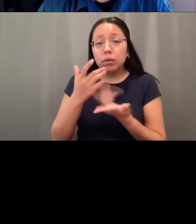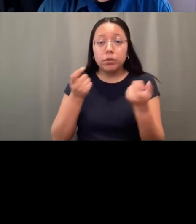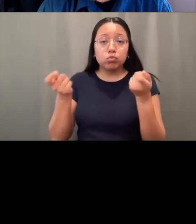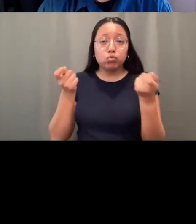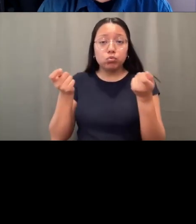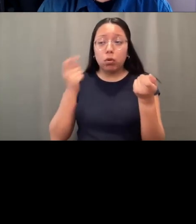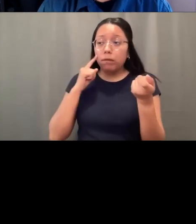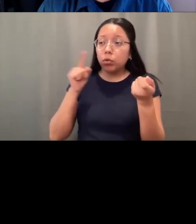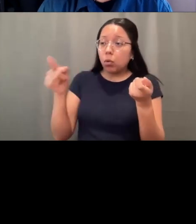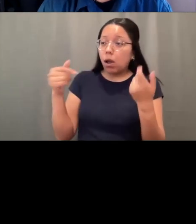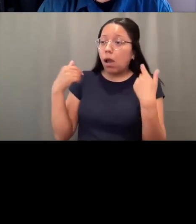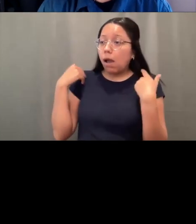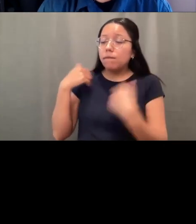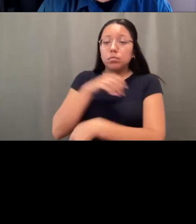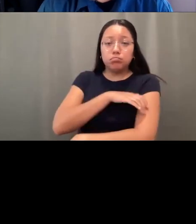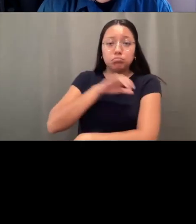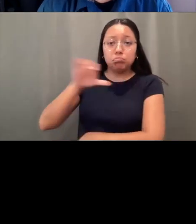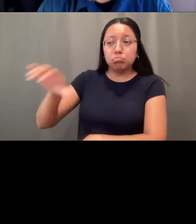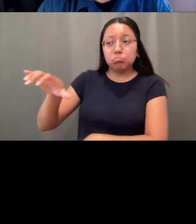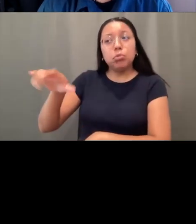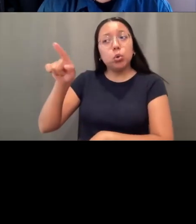power